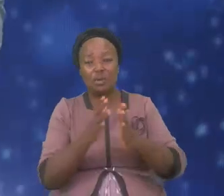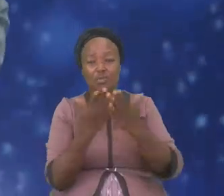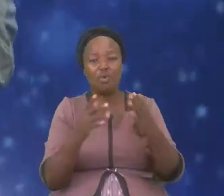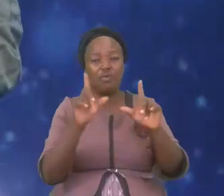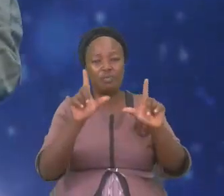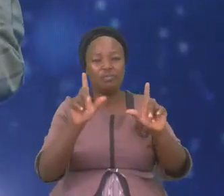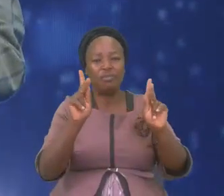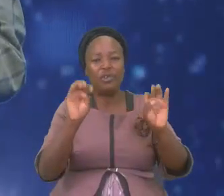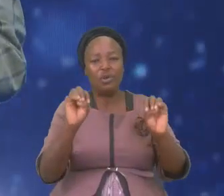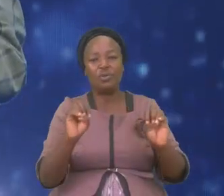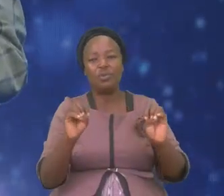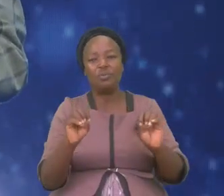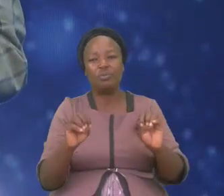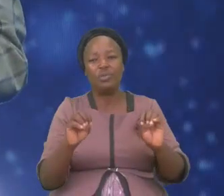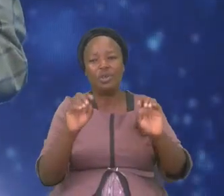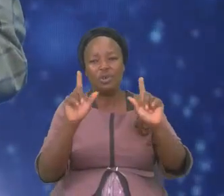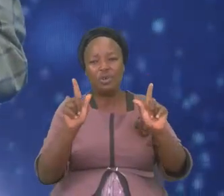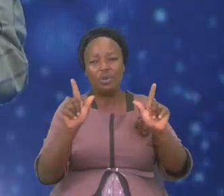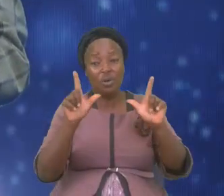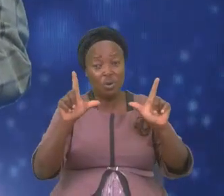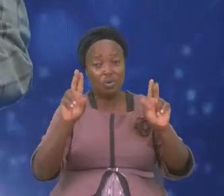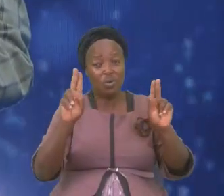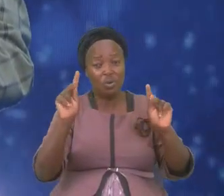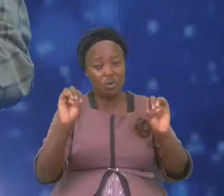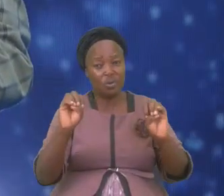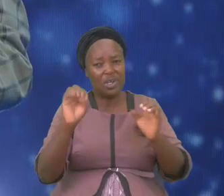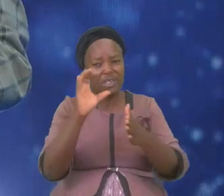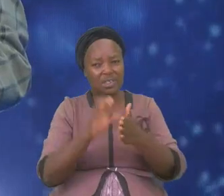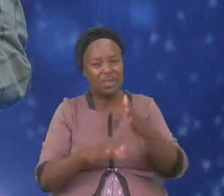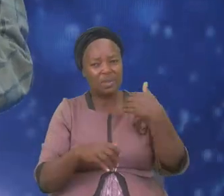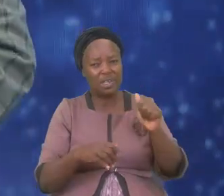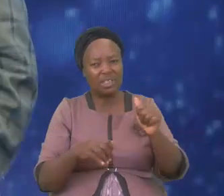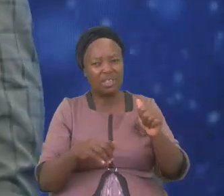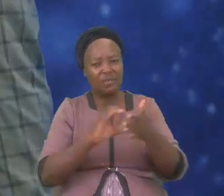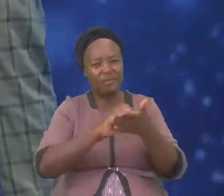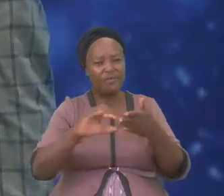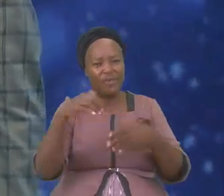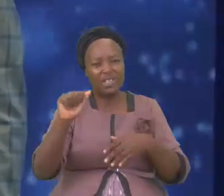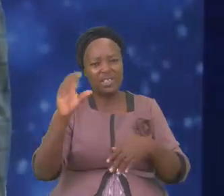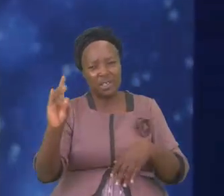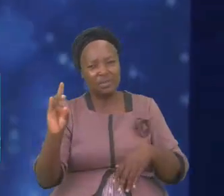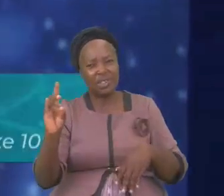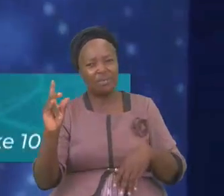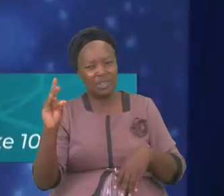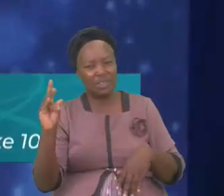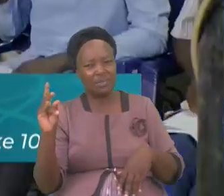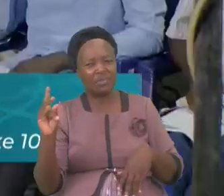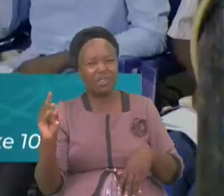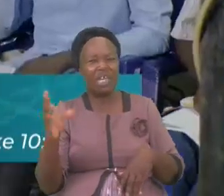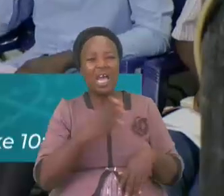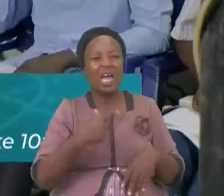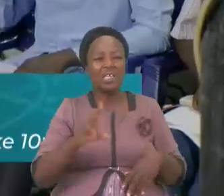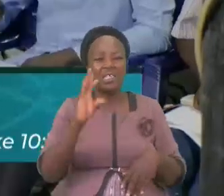And the 17 returned again with joy. You're going back home with joy.